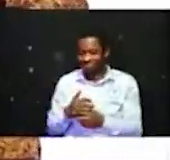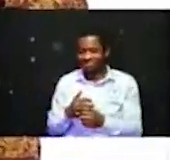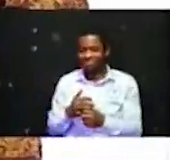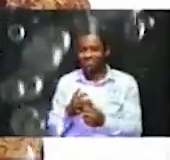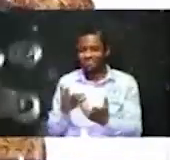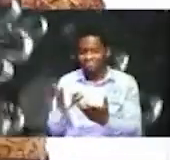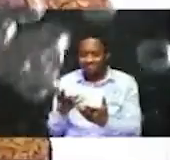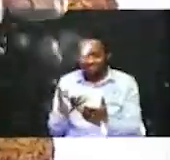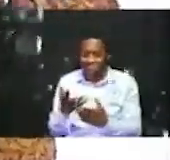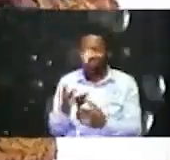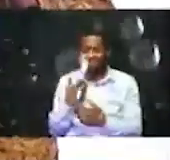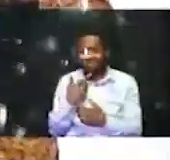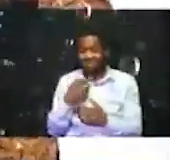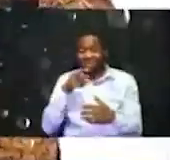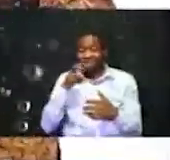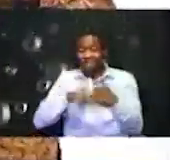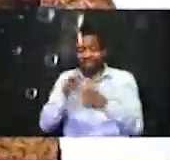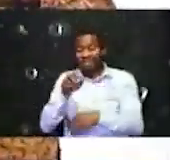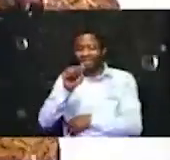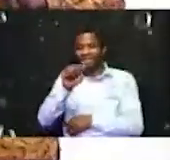Acts chapter 10, you read from